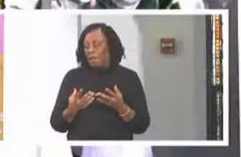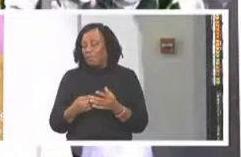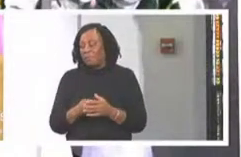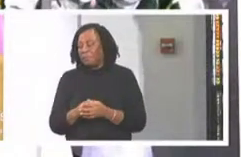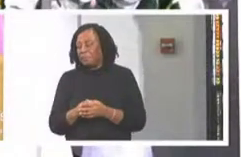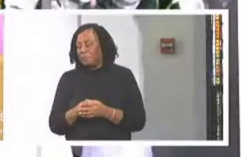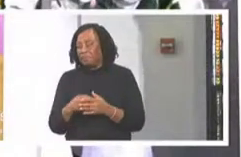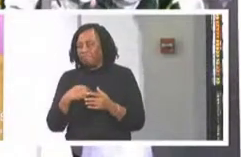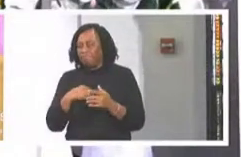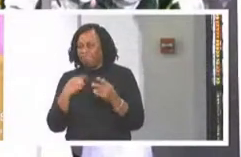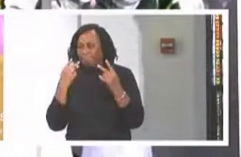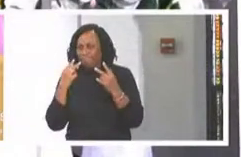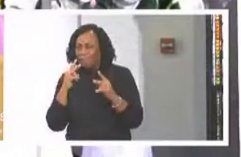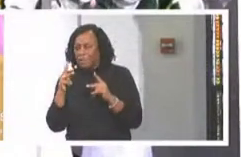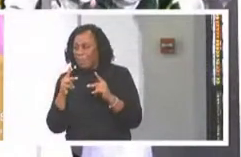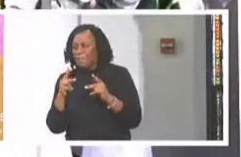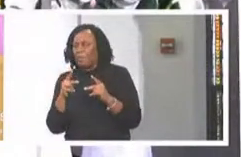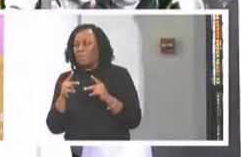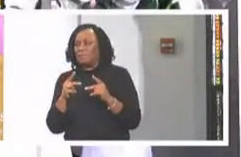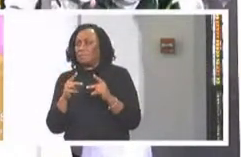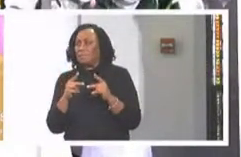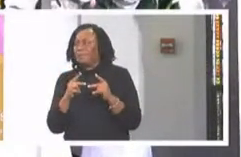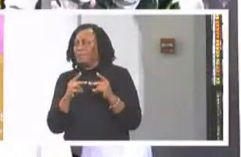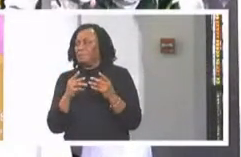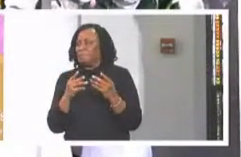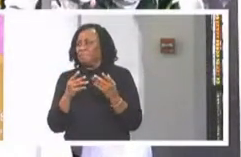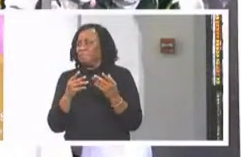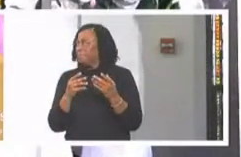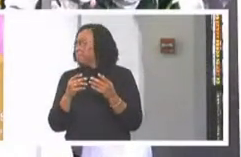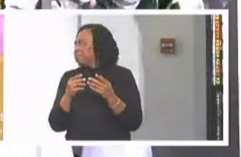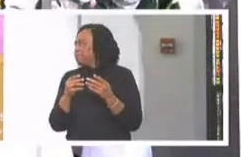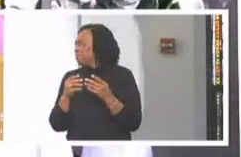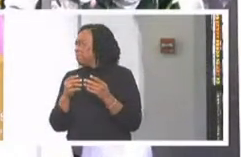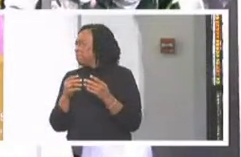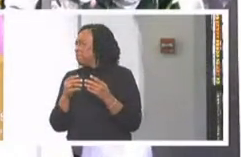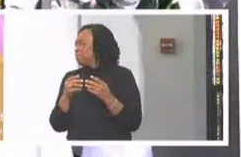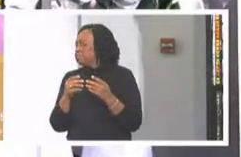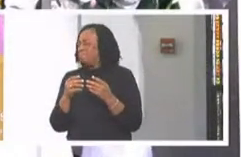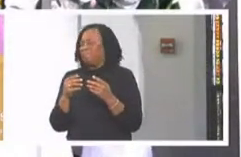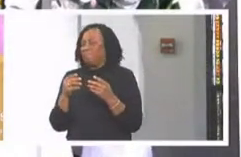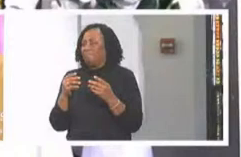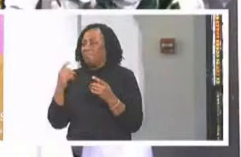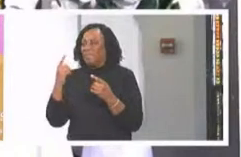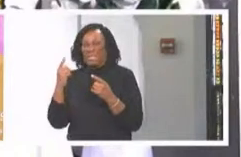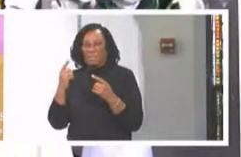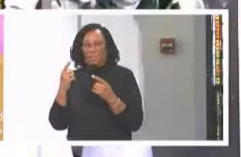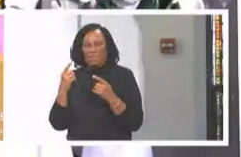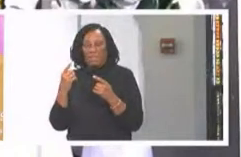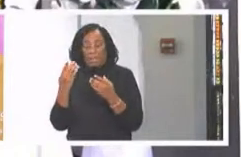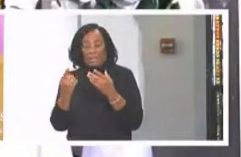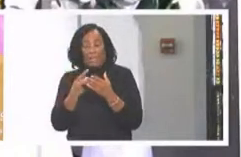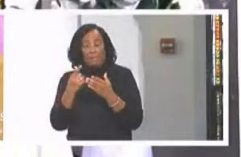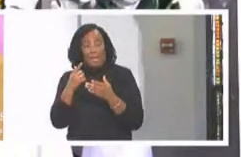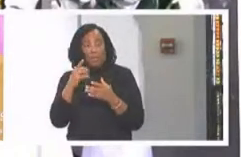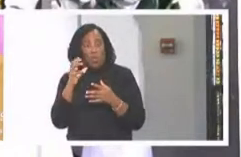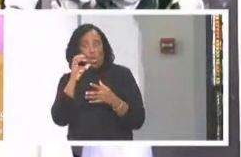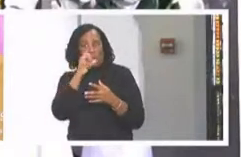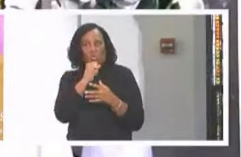people walk in and see folks over talking, laughing, and joking, and all of a sudden they think they're laughing and joking about me.